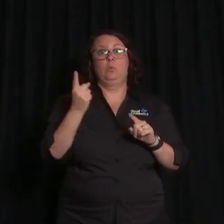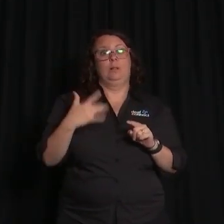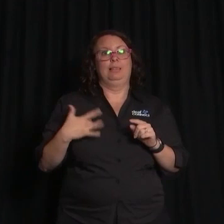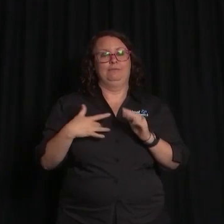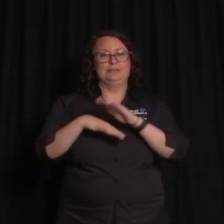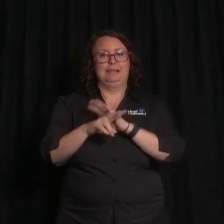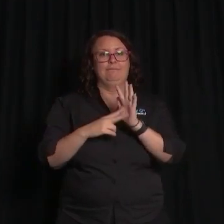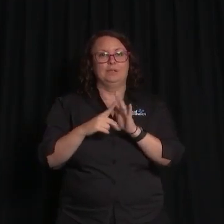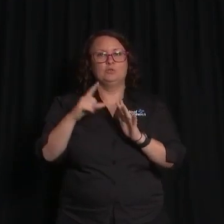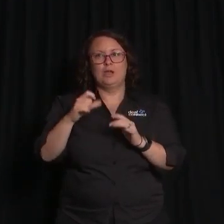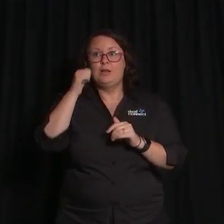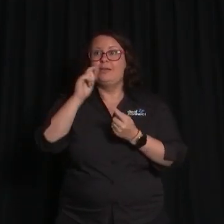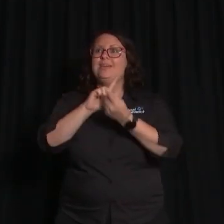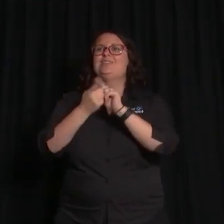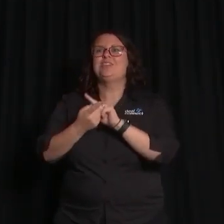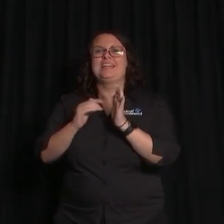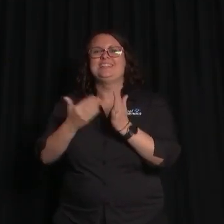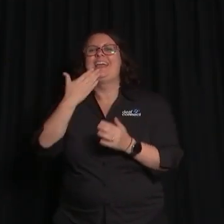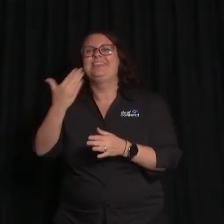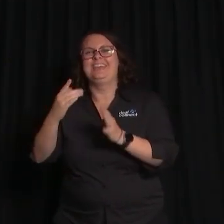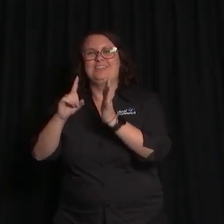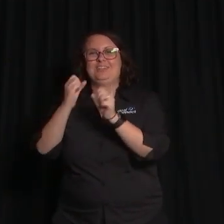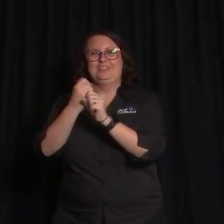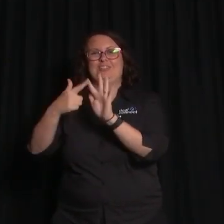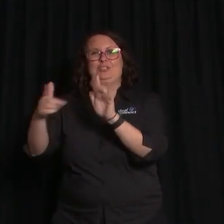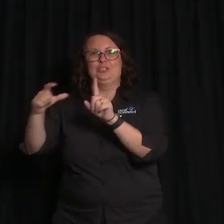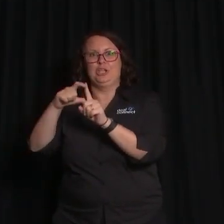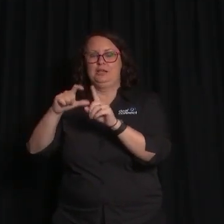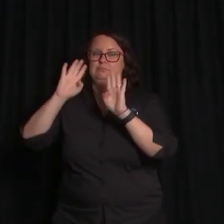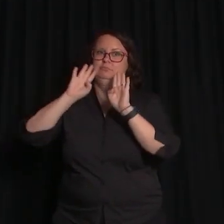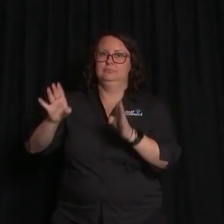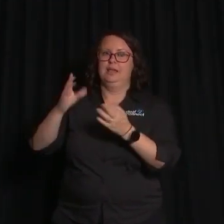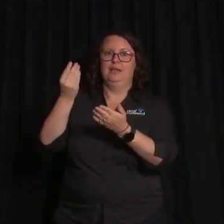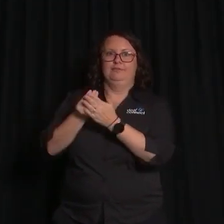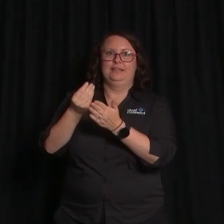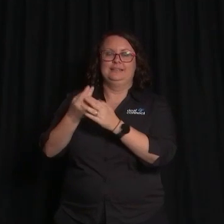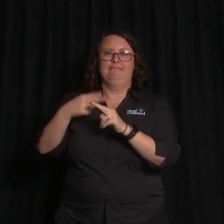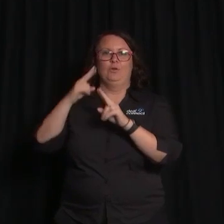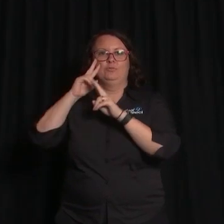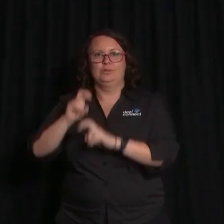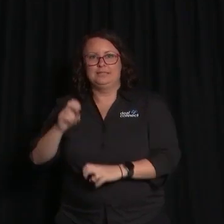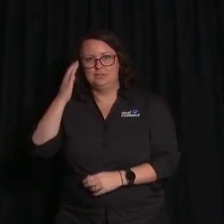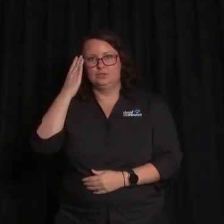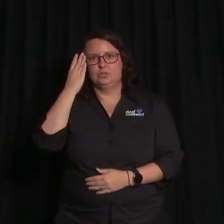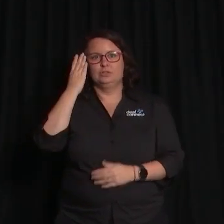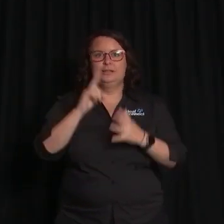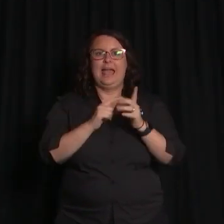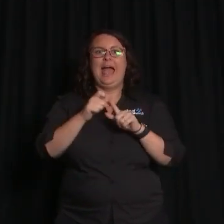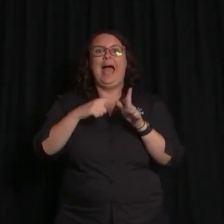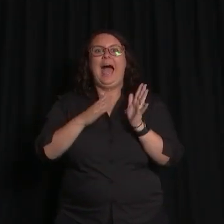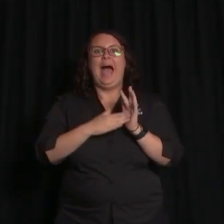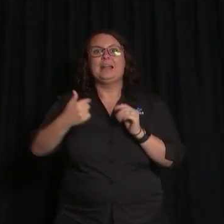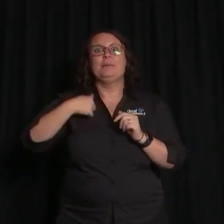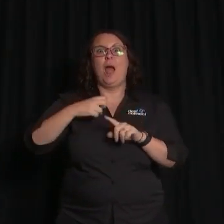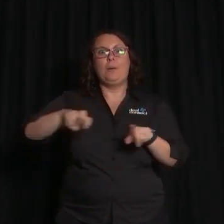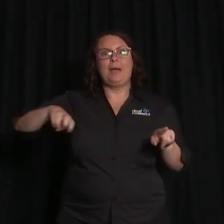us, and I know that will change now, thank you, Jed, for the incredible research funding that will come our way. Adam and I nearly collapsed backstage